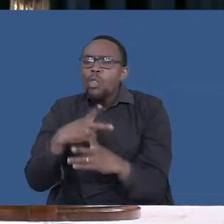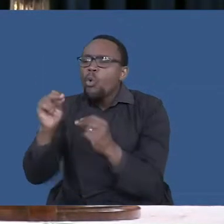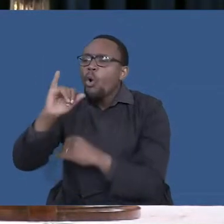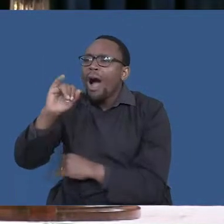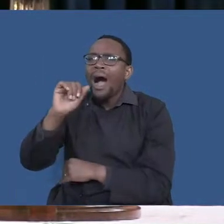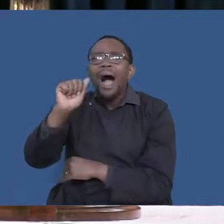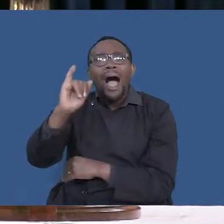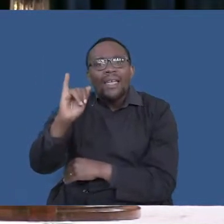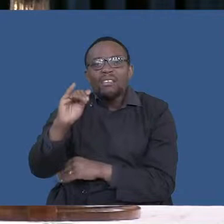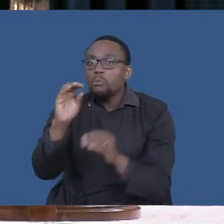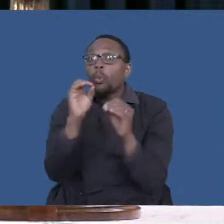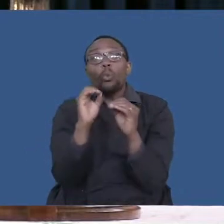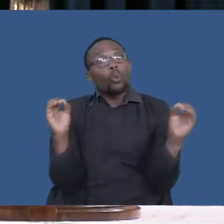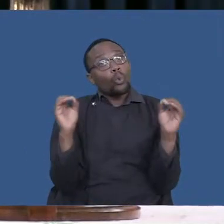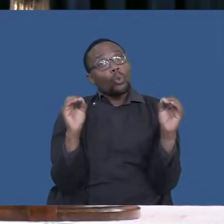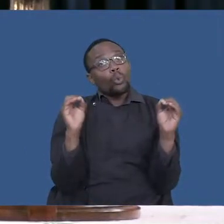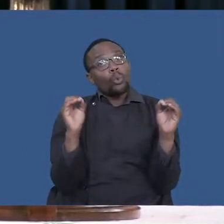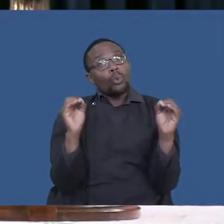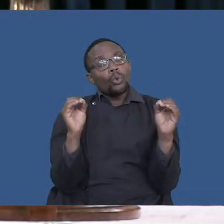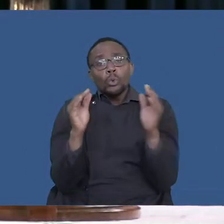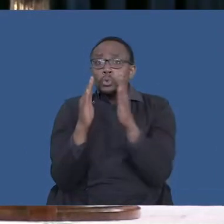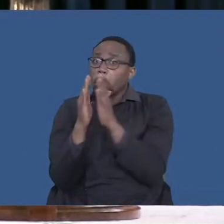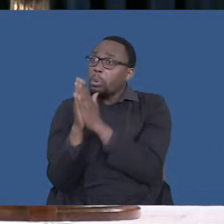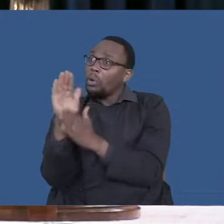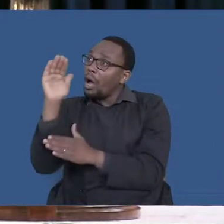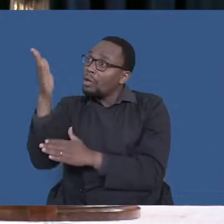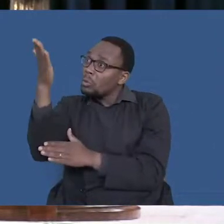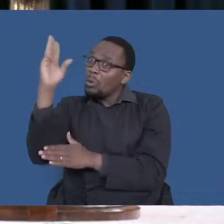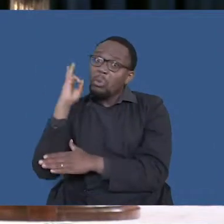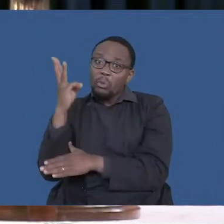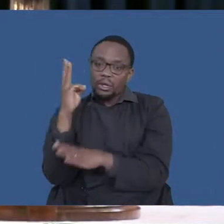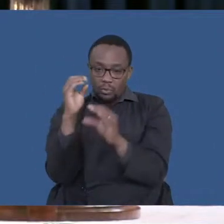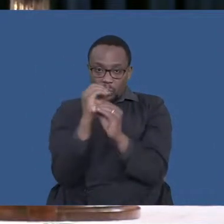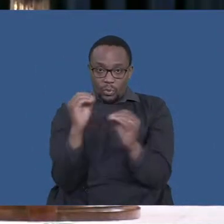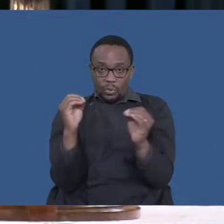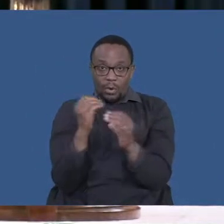Ai. So they didn't seek the will of God. And friends,